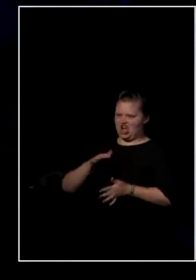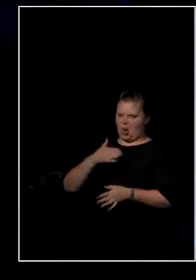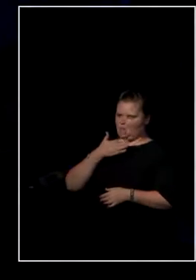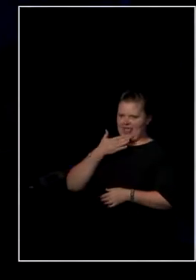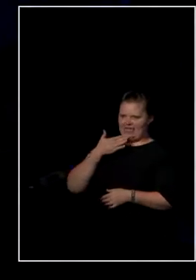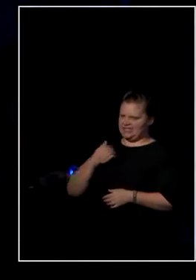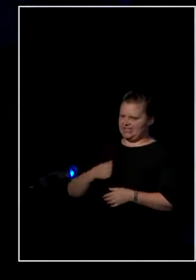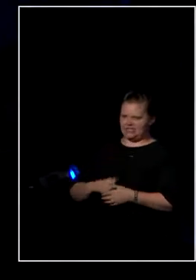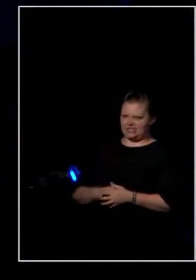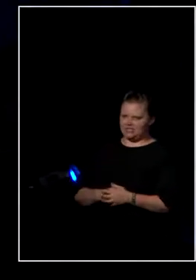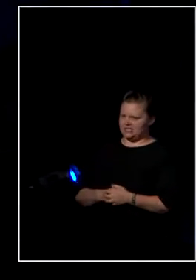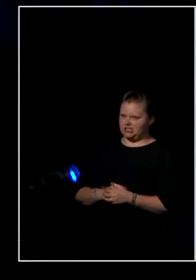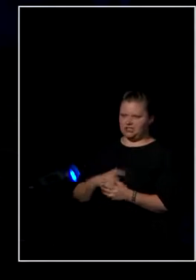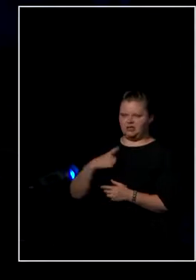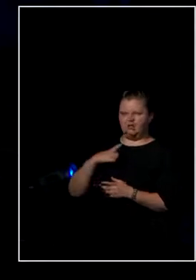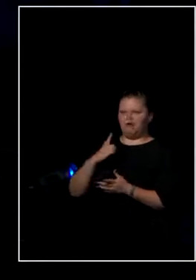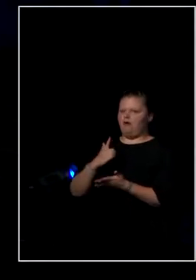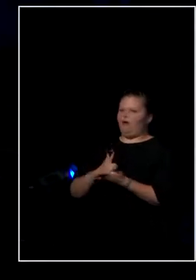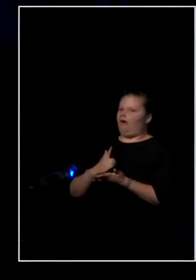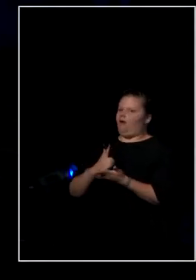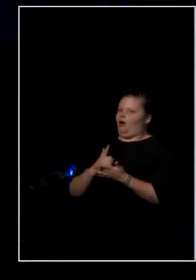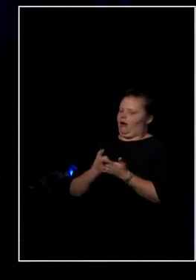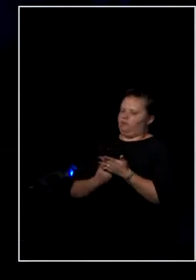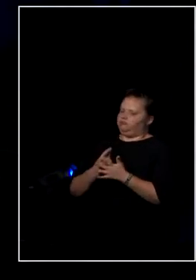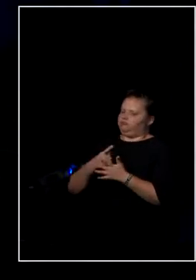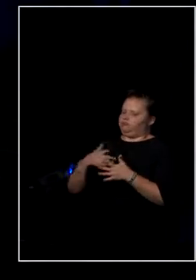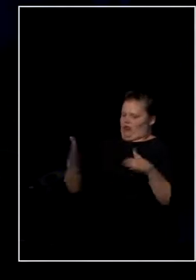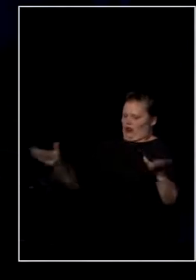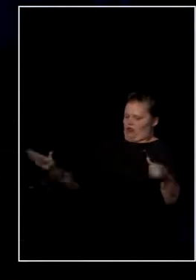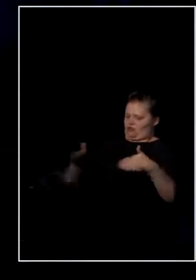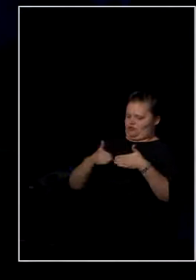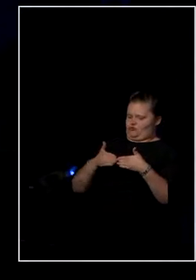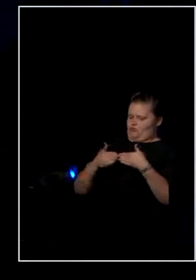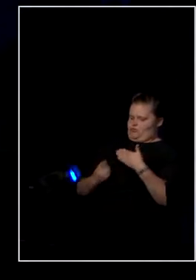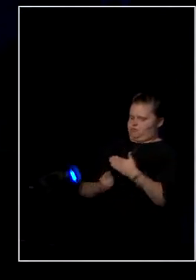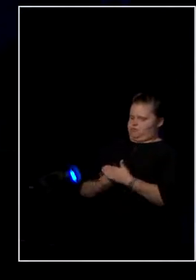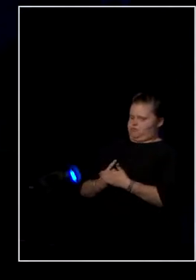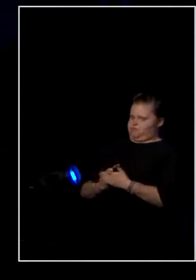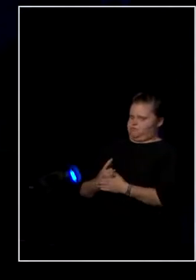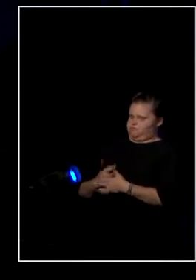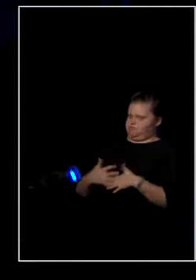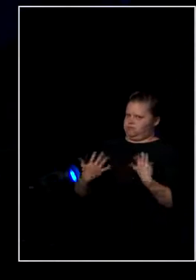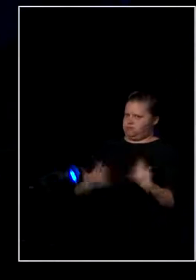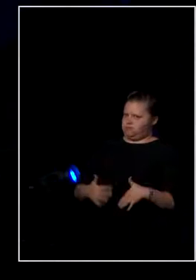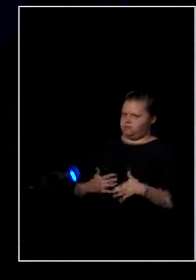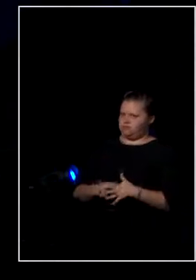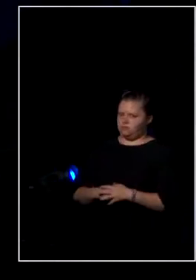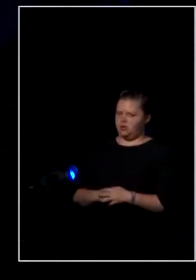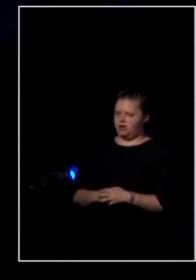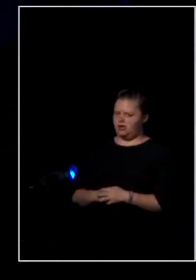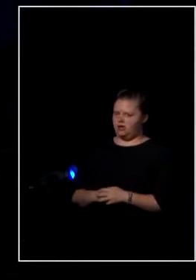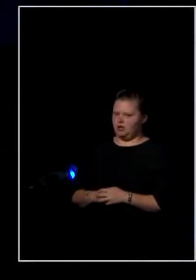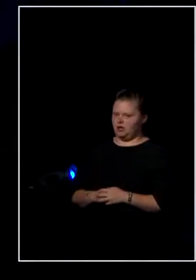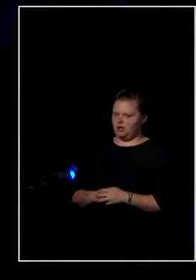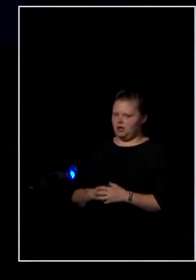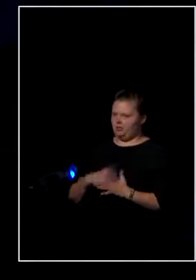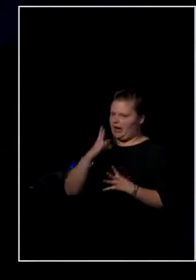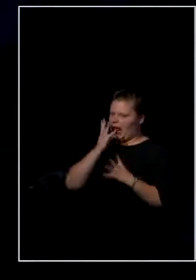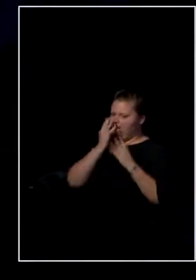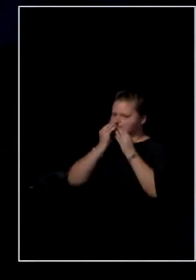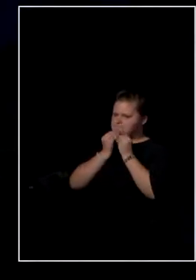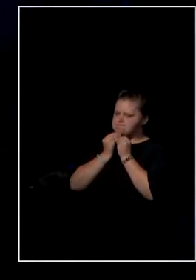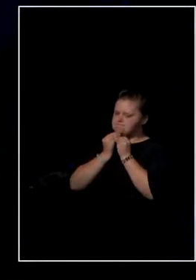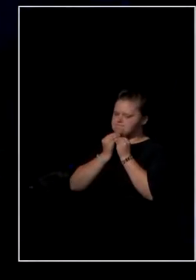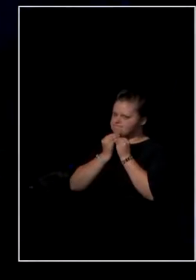pleasant because there was a lot of things that happened behind closed doors there. And we had to shut our mouths and not say a